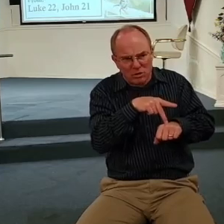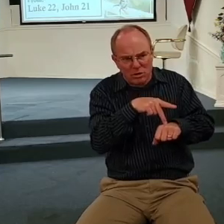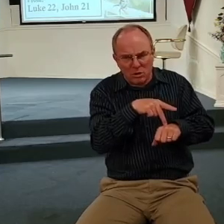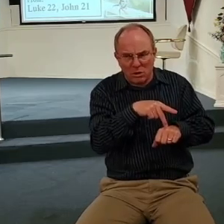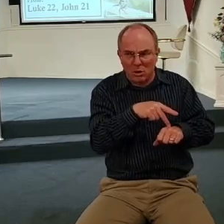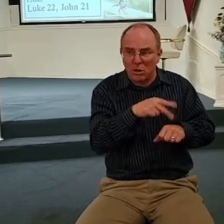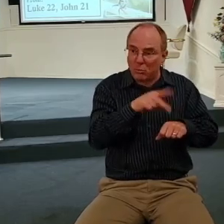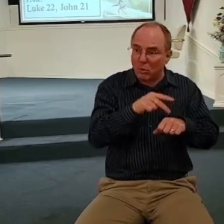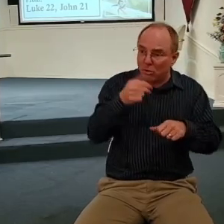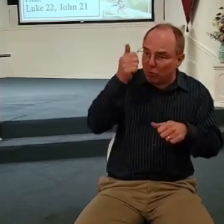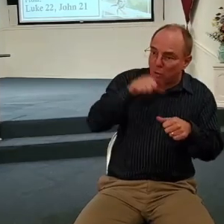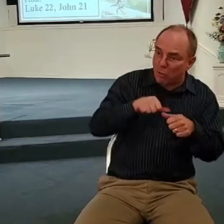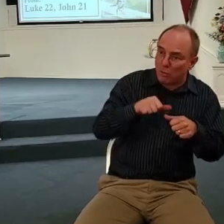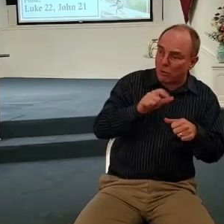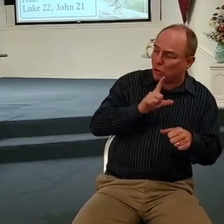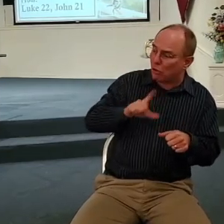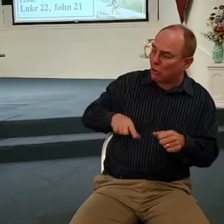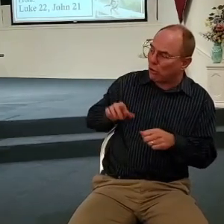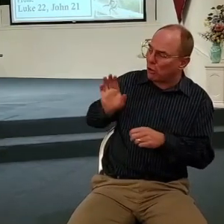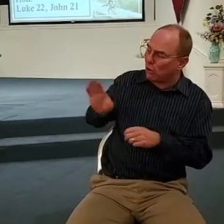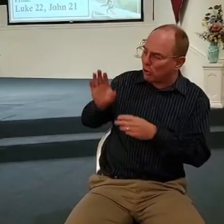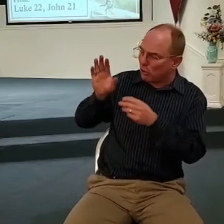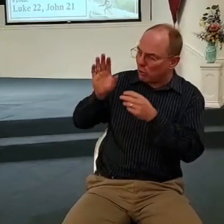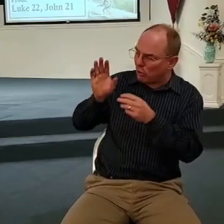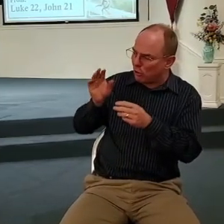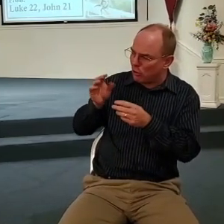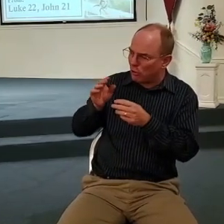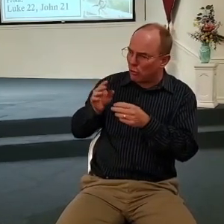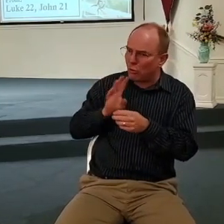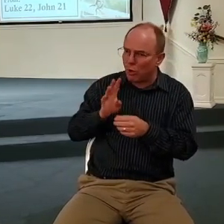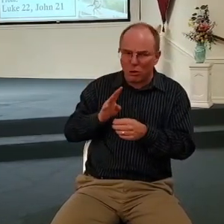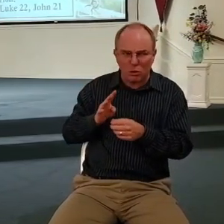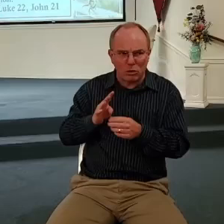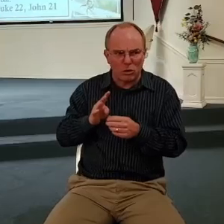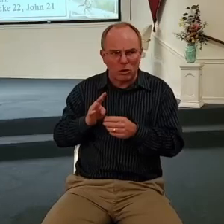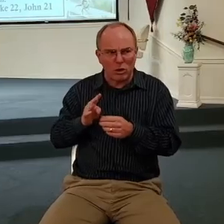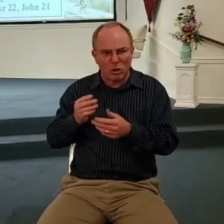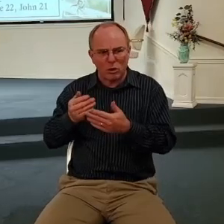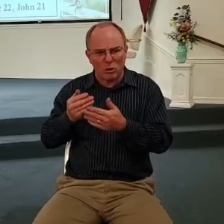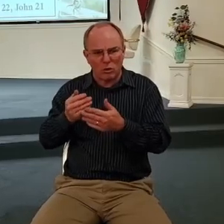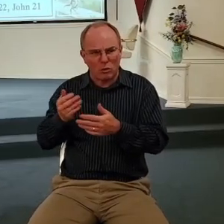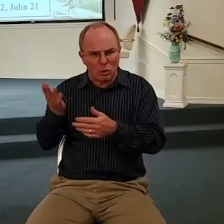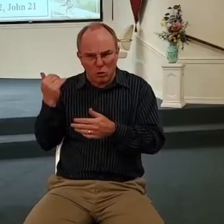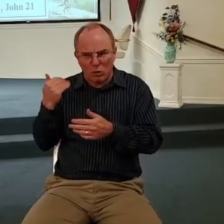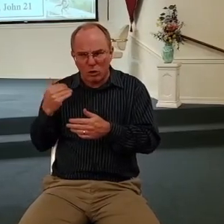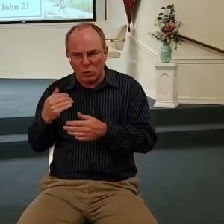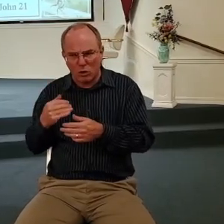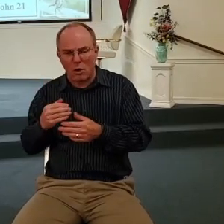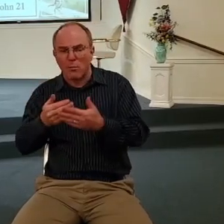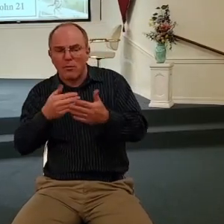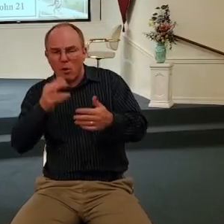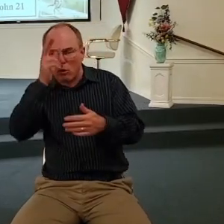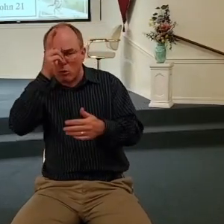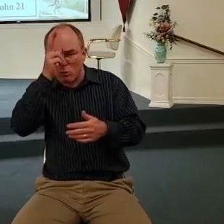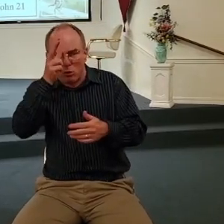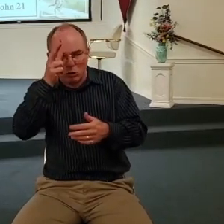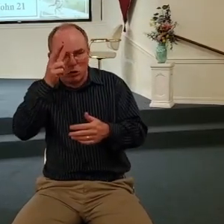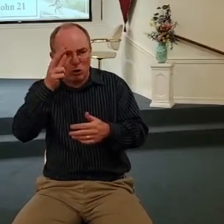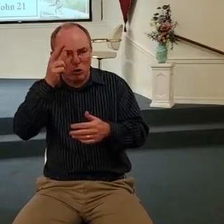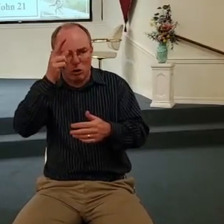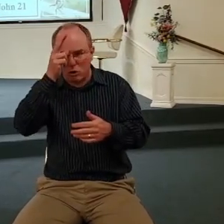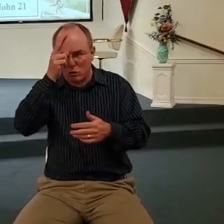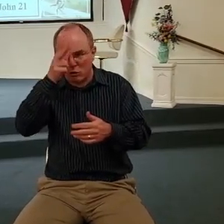Lord, had spoken to him, 'Before the rooster crows today, you will disown me 3 times.'" What